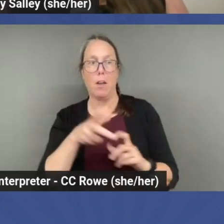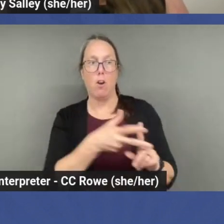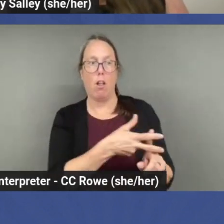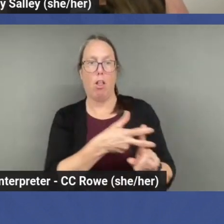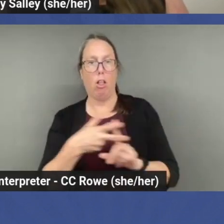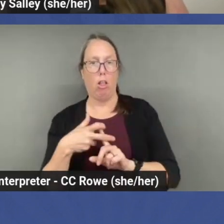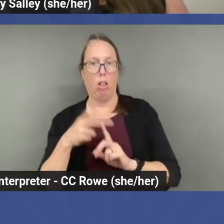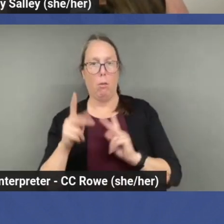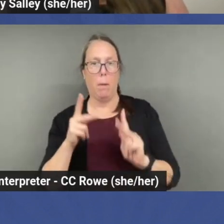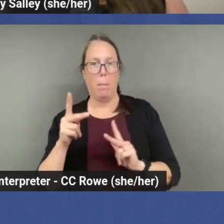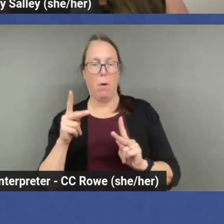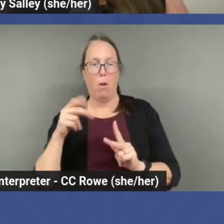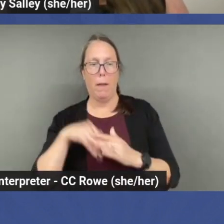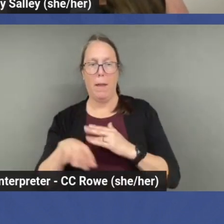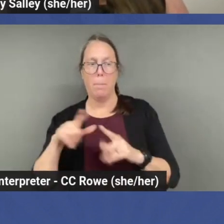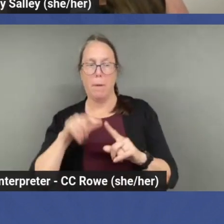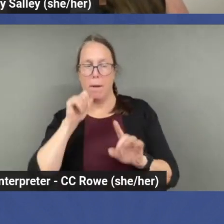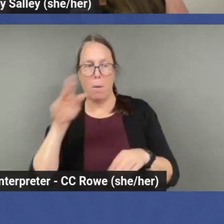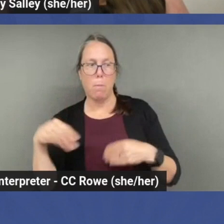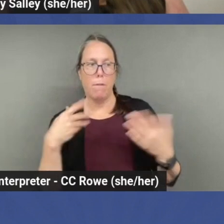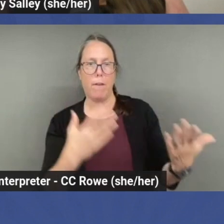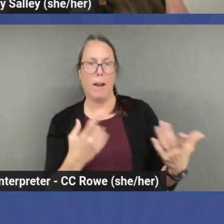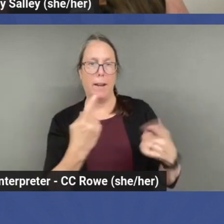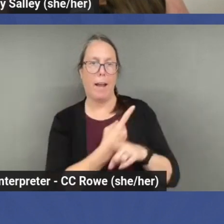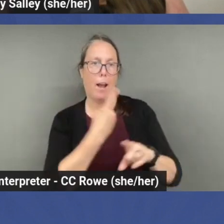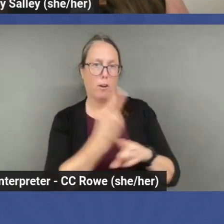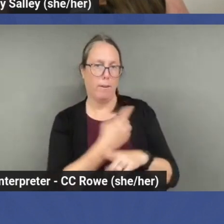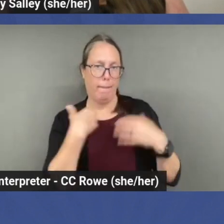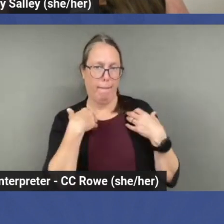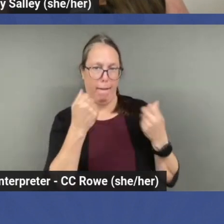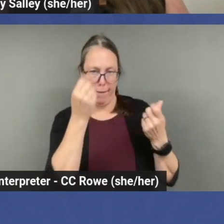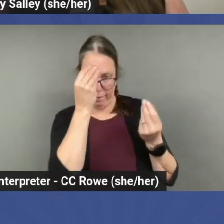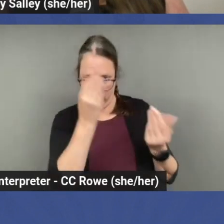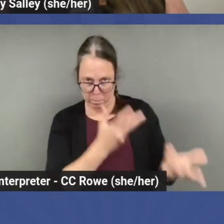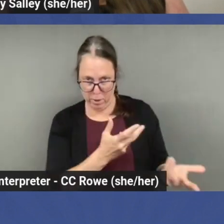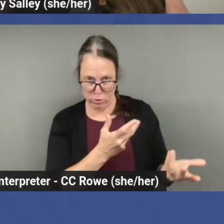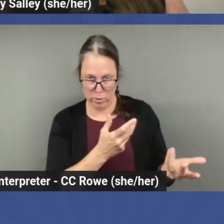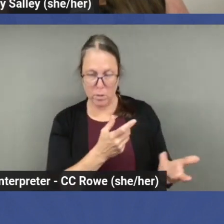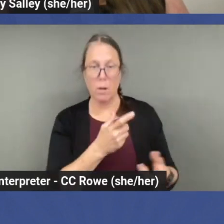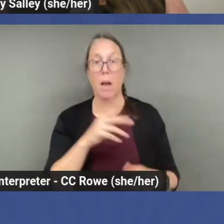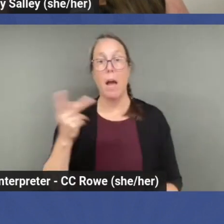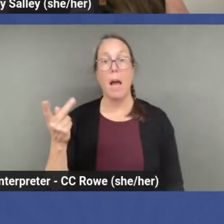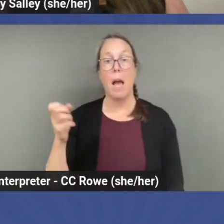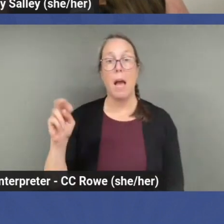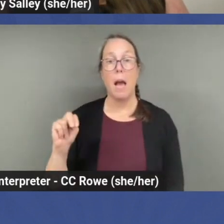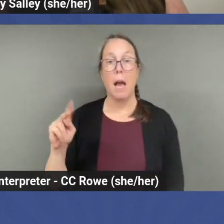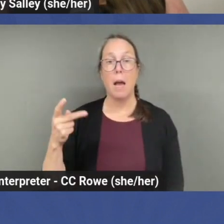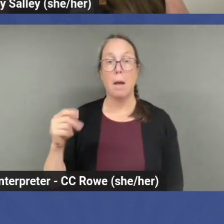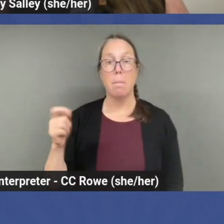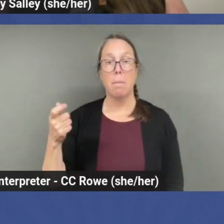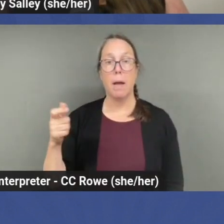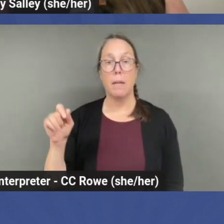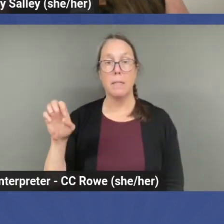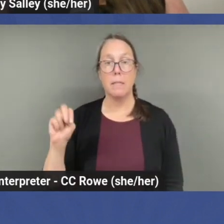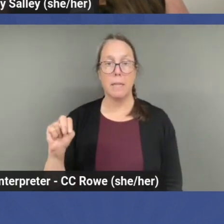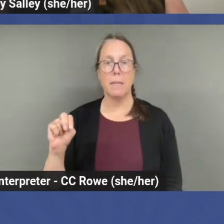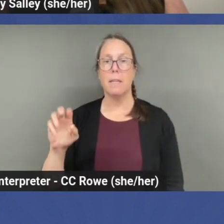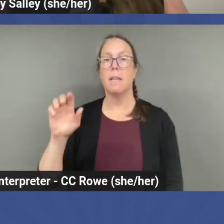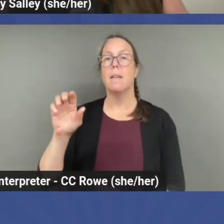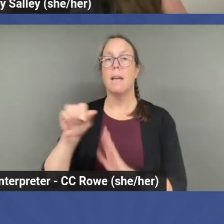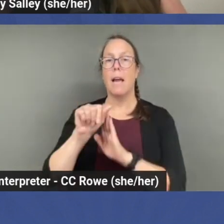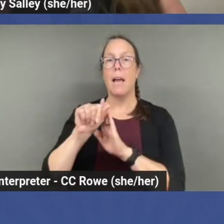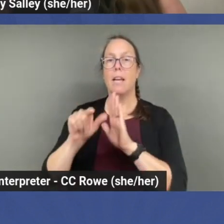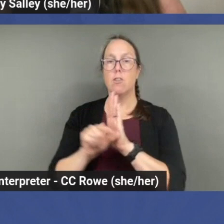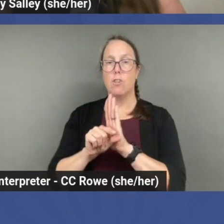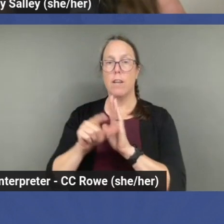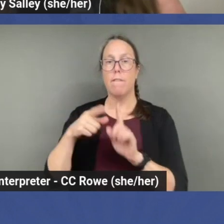really actually providing accurate health information. And Ken Paxton, the attorney general in my state, sued them over